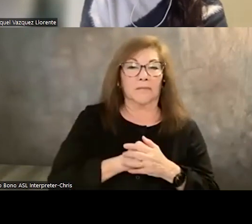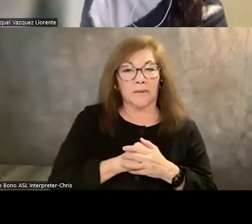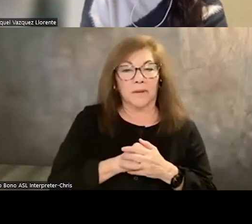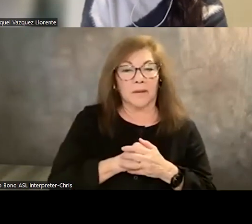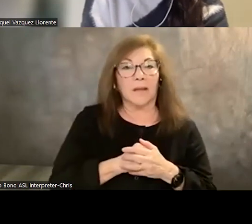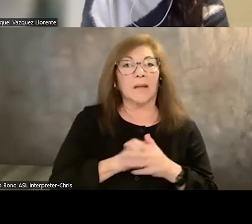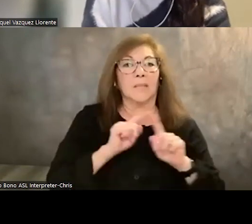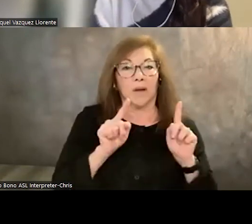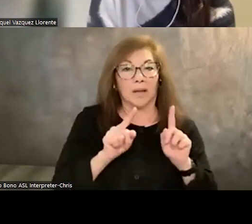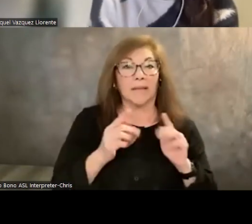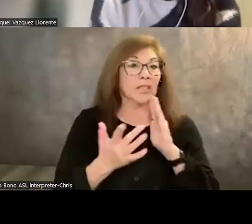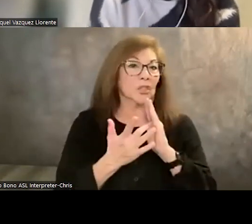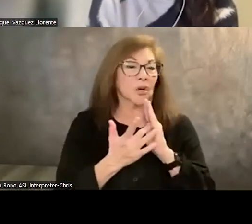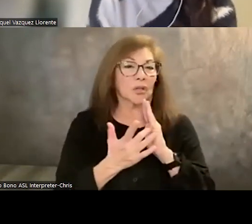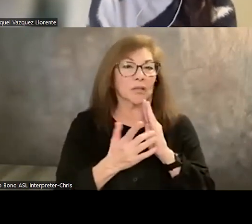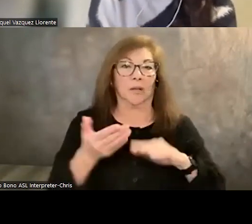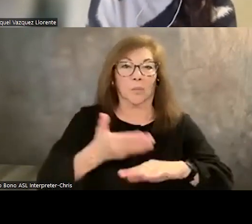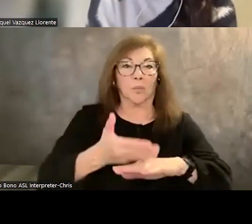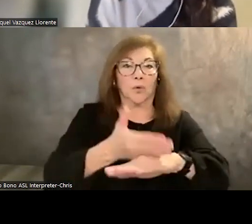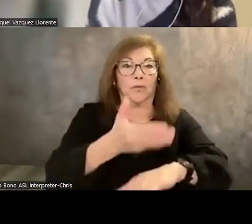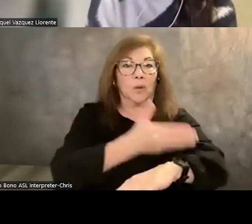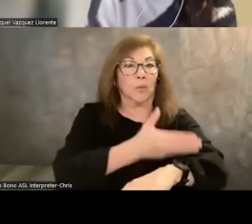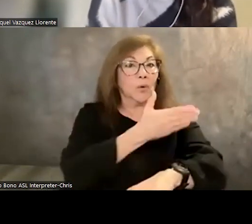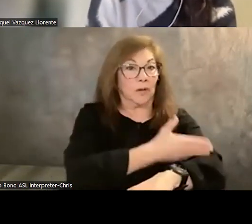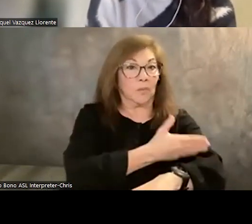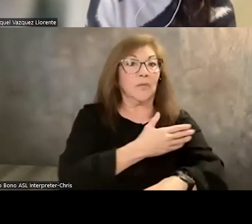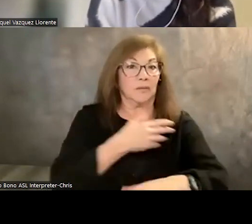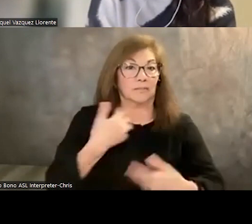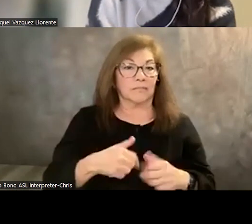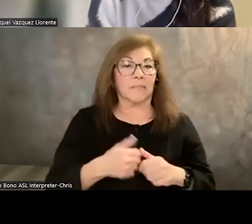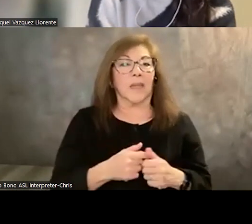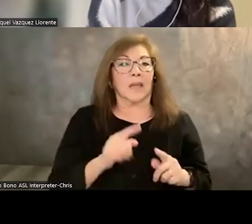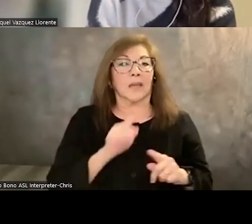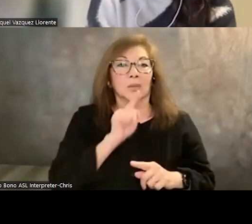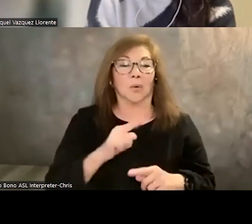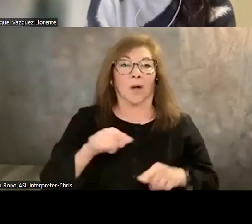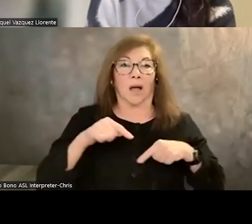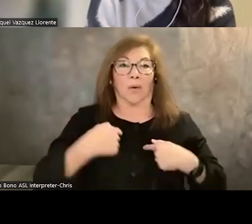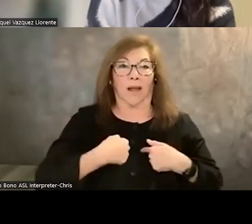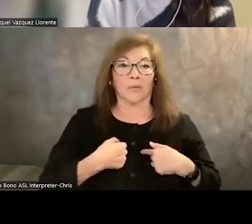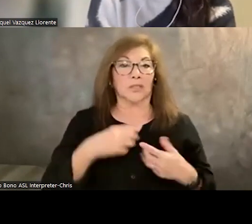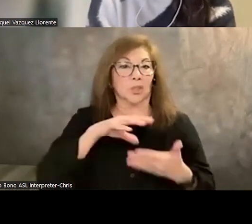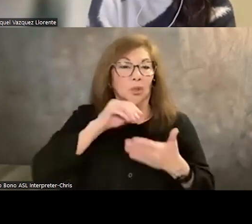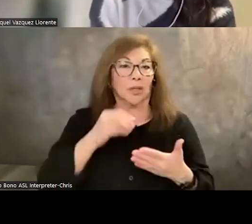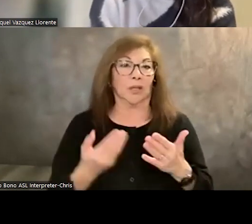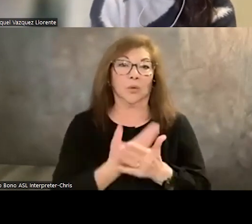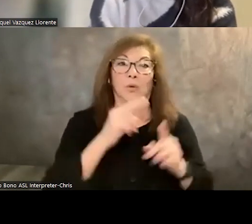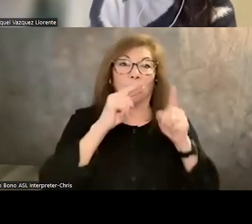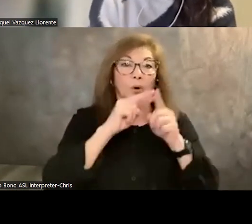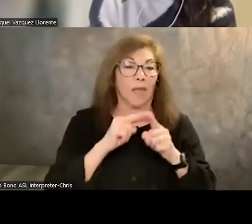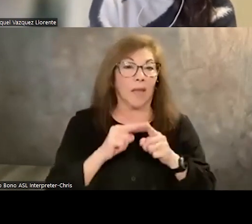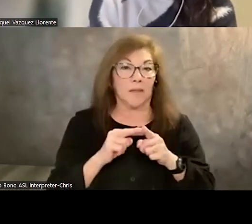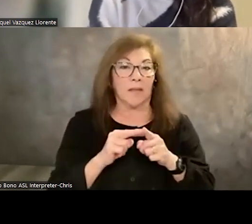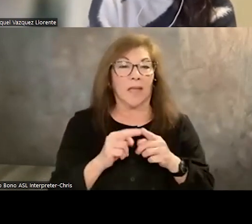But then technology started improving and improving and improving. And as I was learning, and I was learning a new vocabulary and